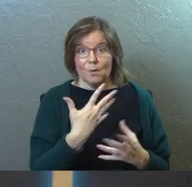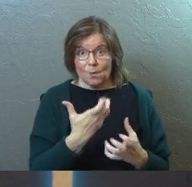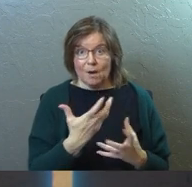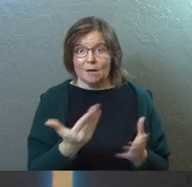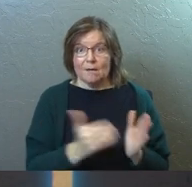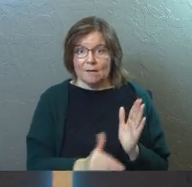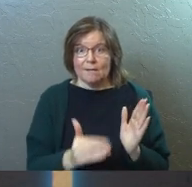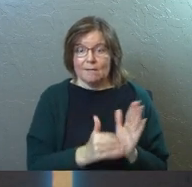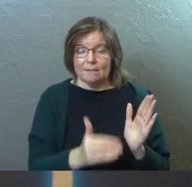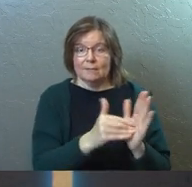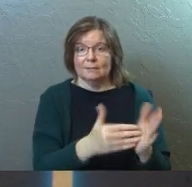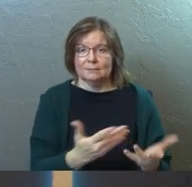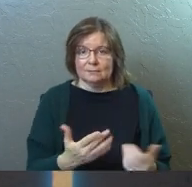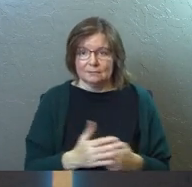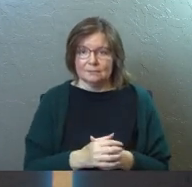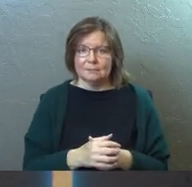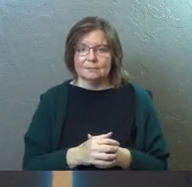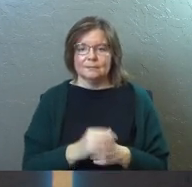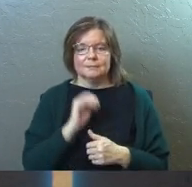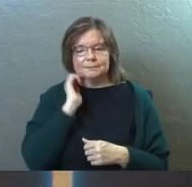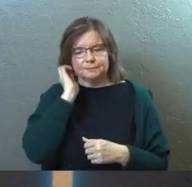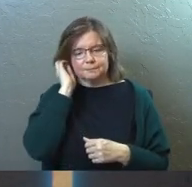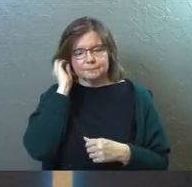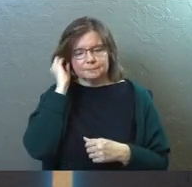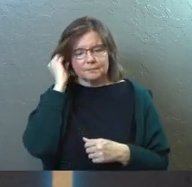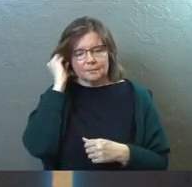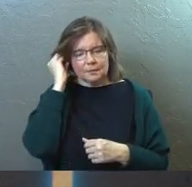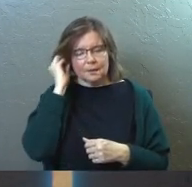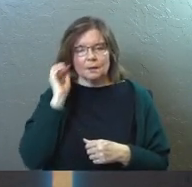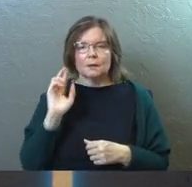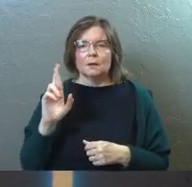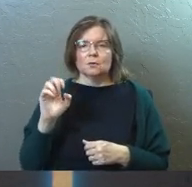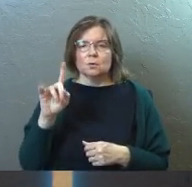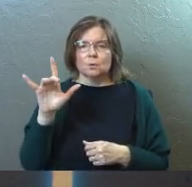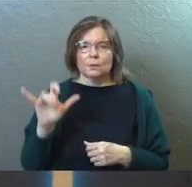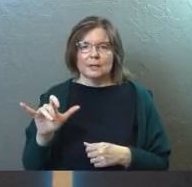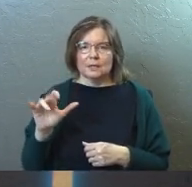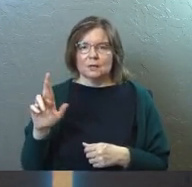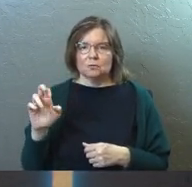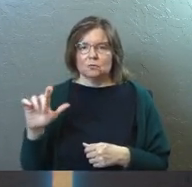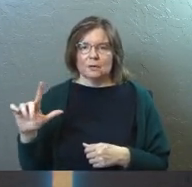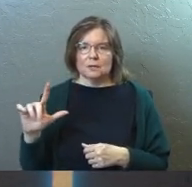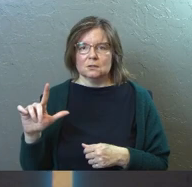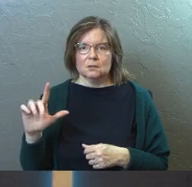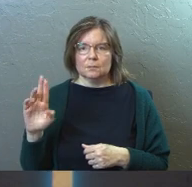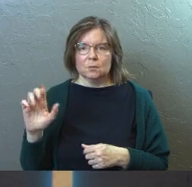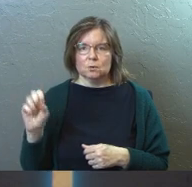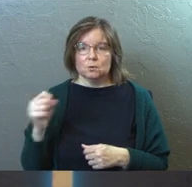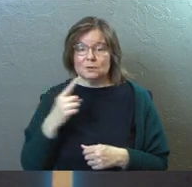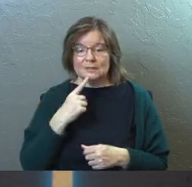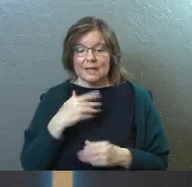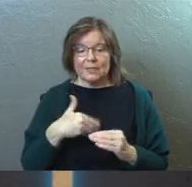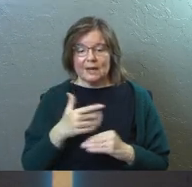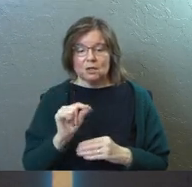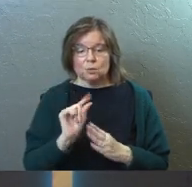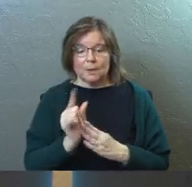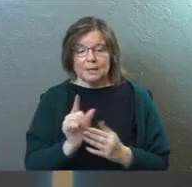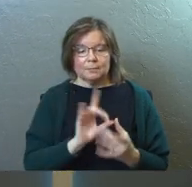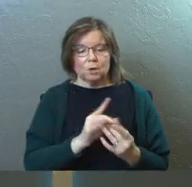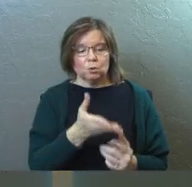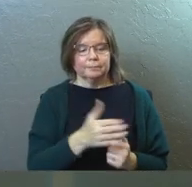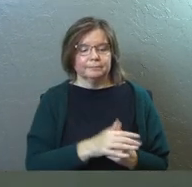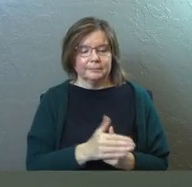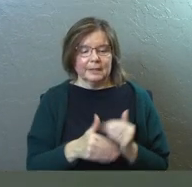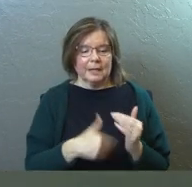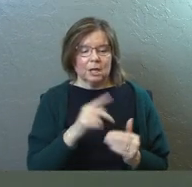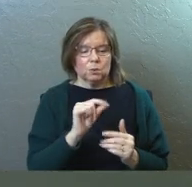you accountable. Ricky and Rachel Bustos have this idea. They do. They say the next 20 minutes belongs to you, and they'll go to one of their kids, and